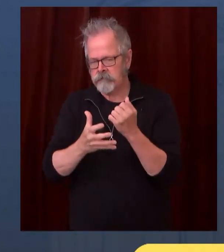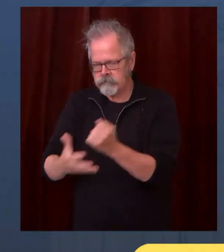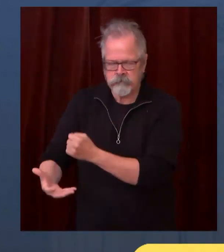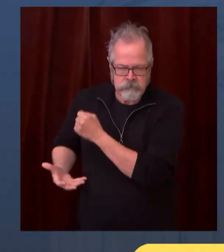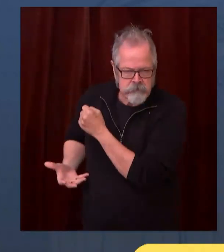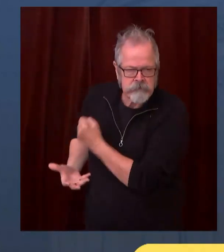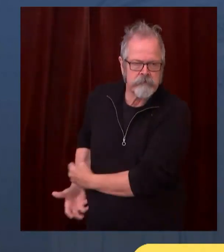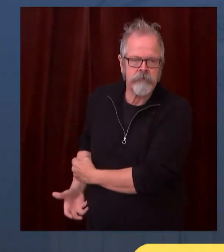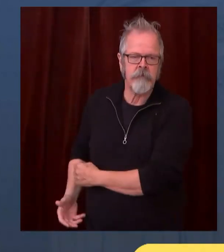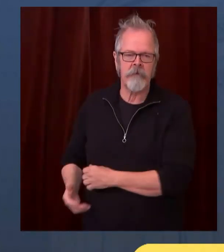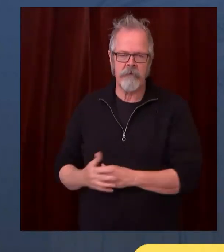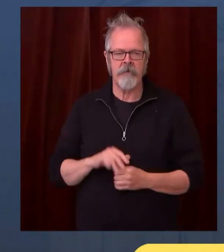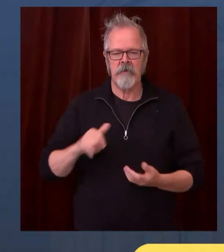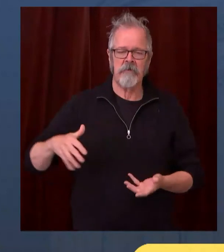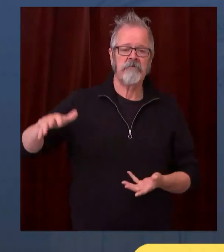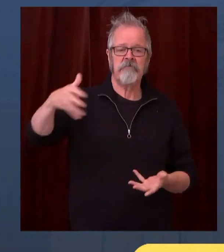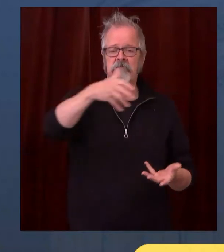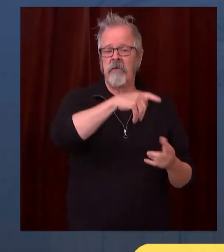Alexis, would you like to ask a follow-up?